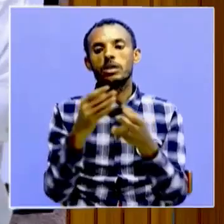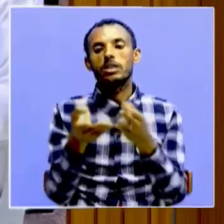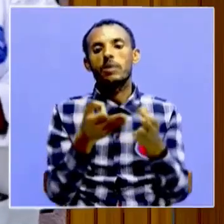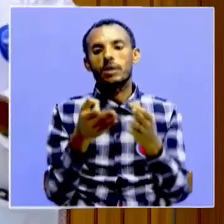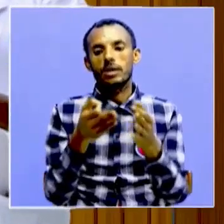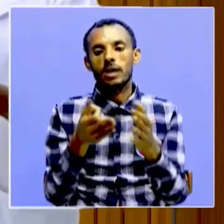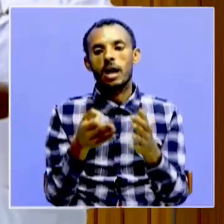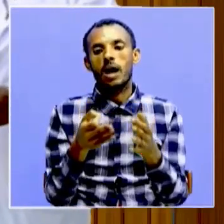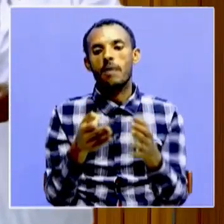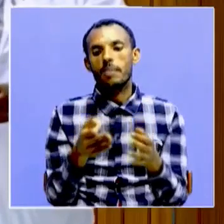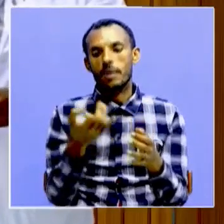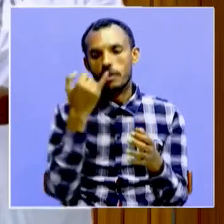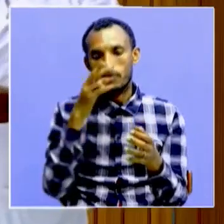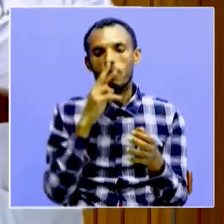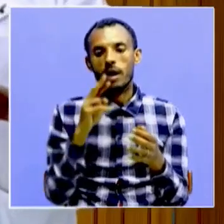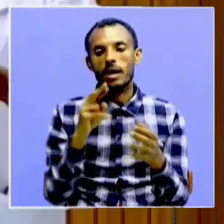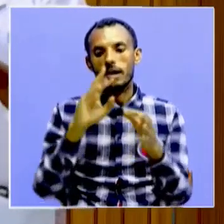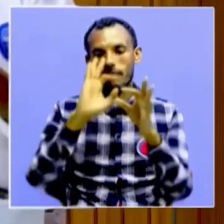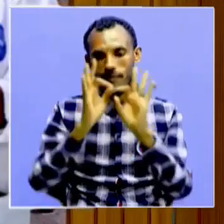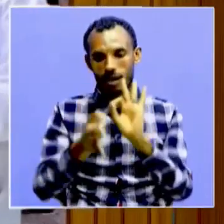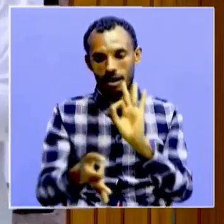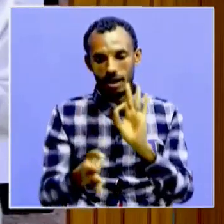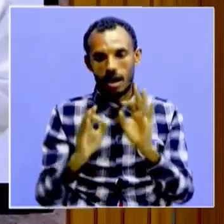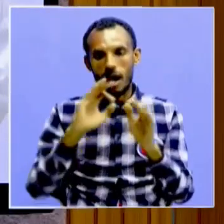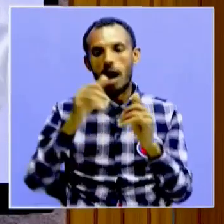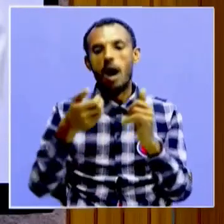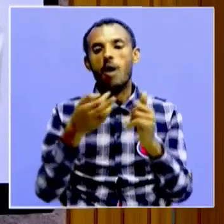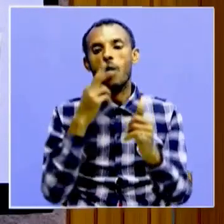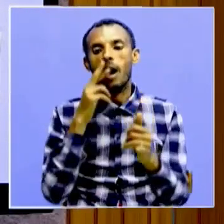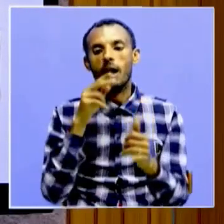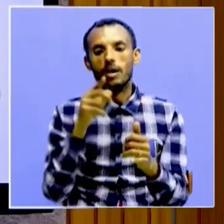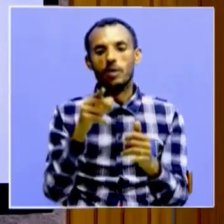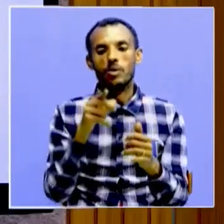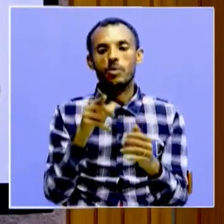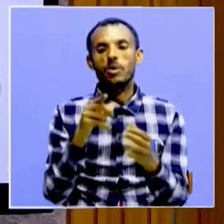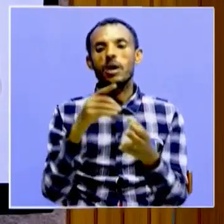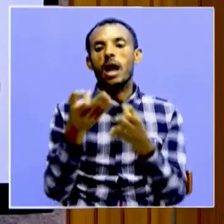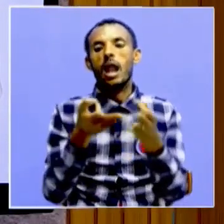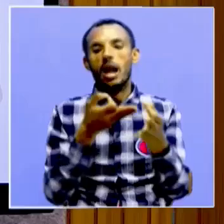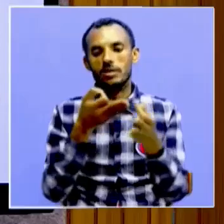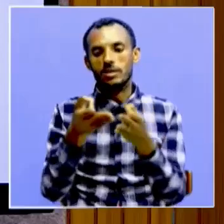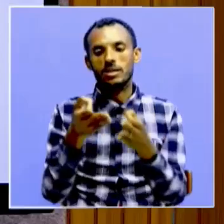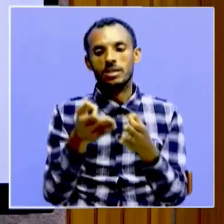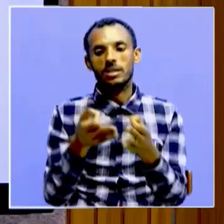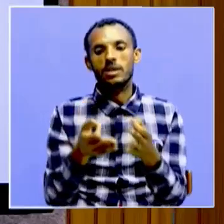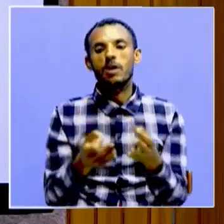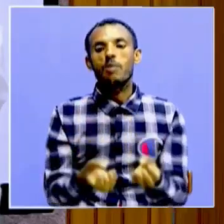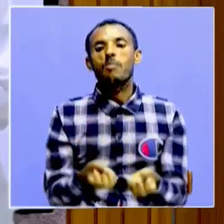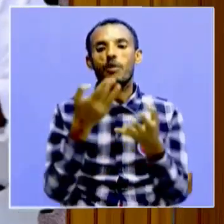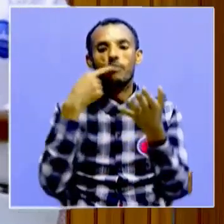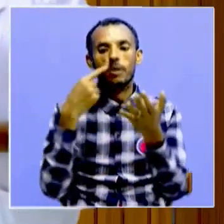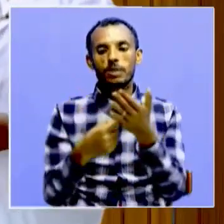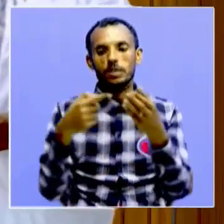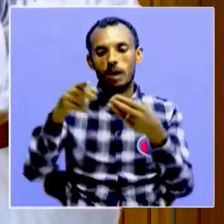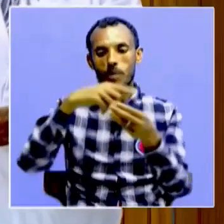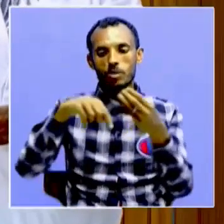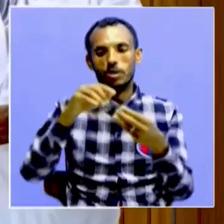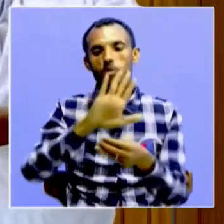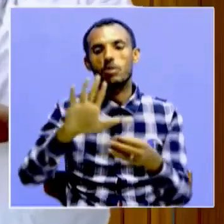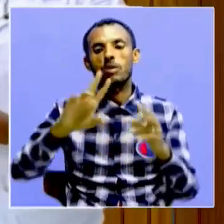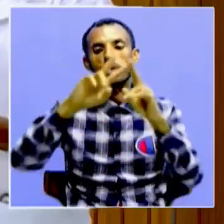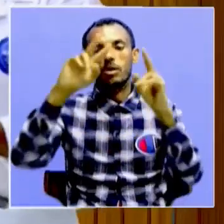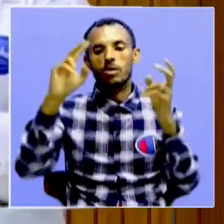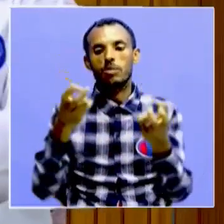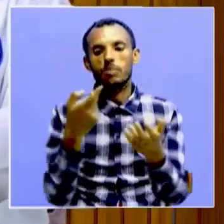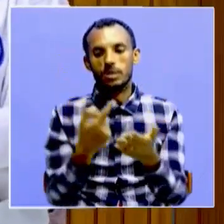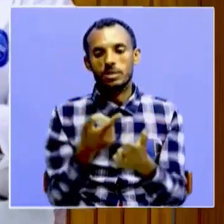explaining? Or if you are defining, how are you illustrating or showing more information about your topic?